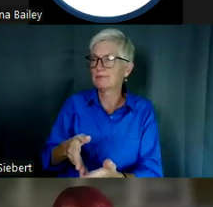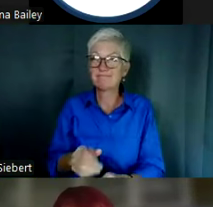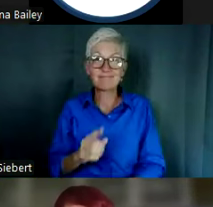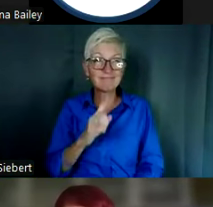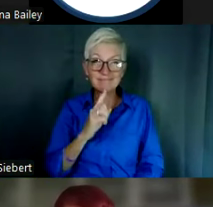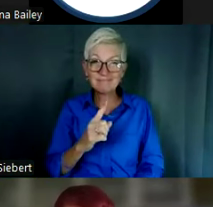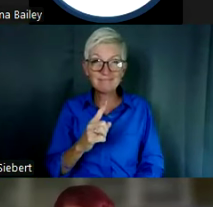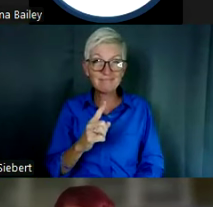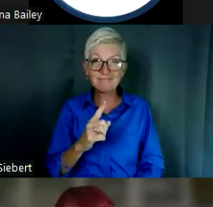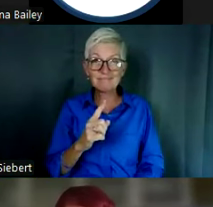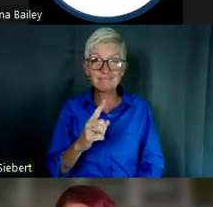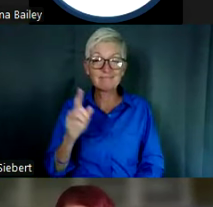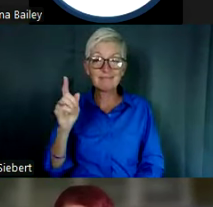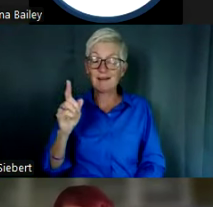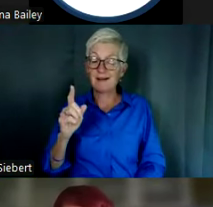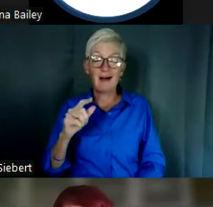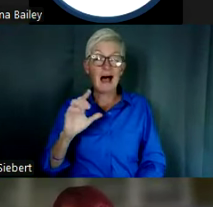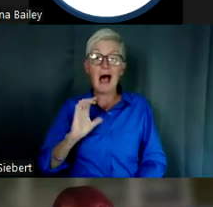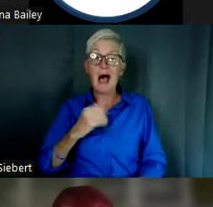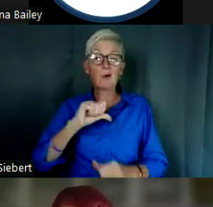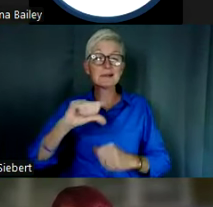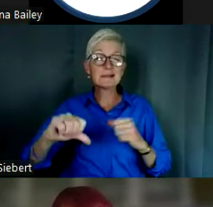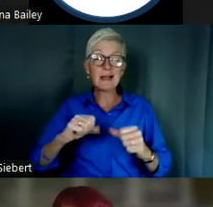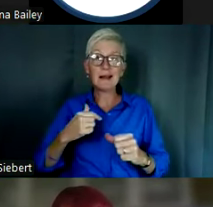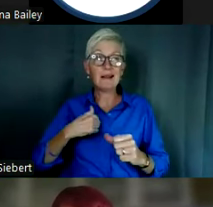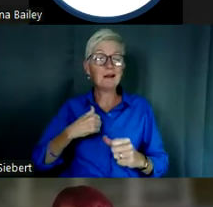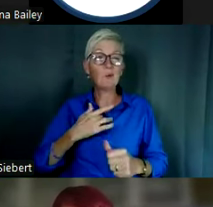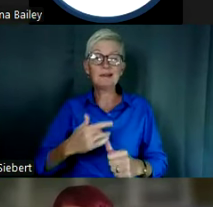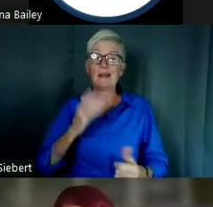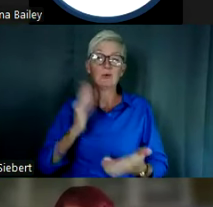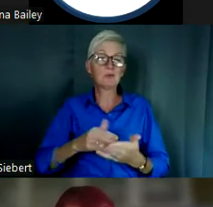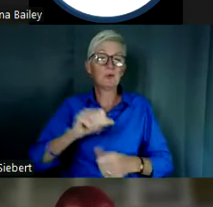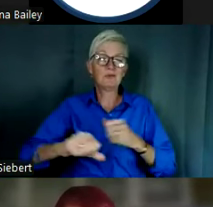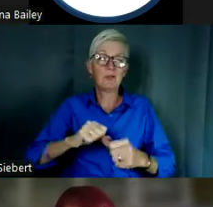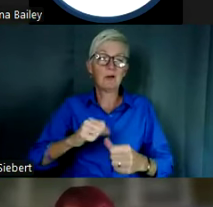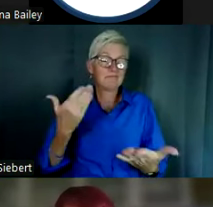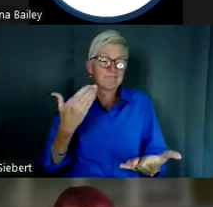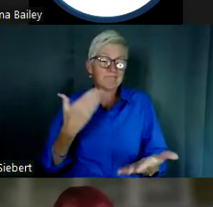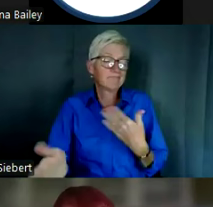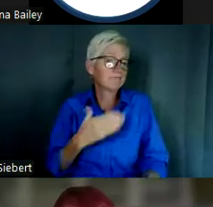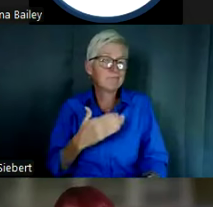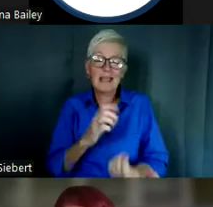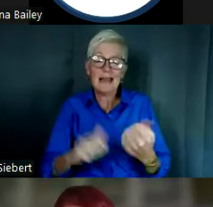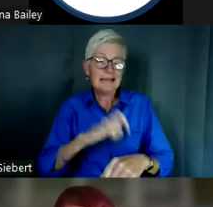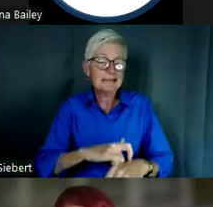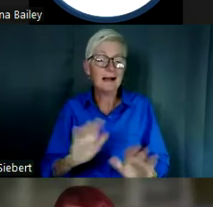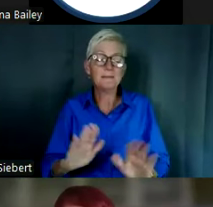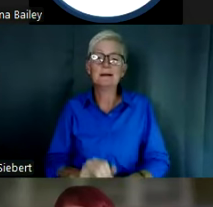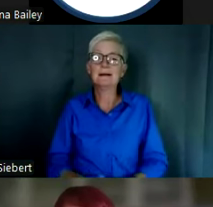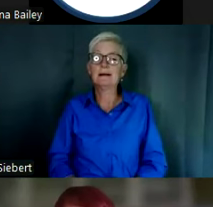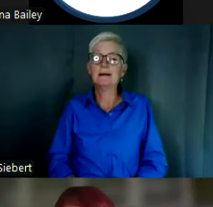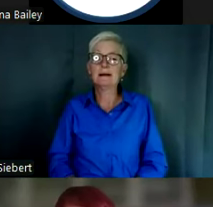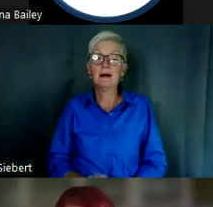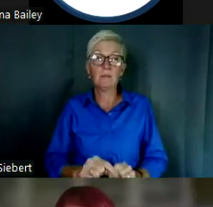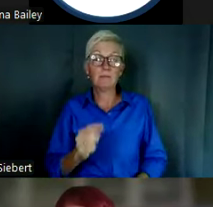we are a litigious society. People with and without disabilities potentially could sue you as an employer at any time. So to look at